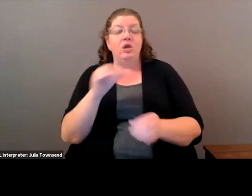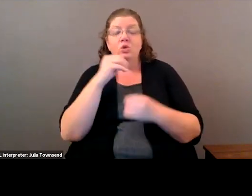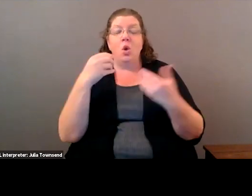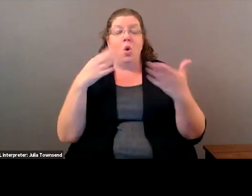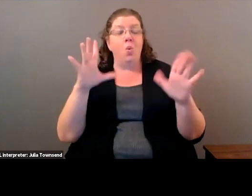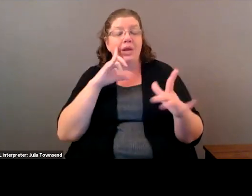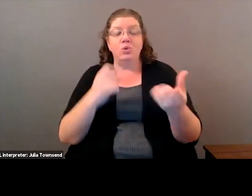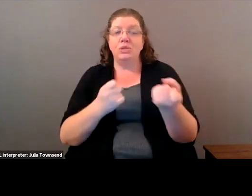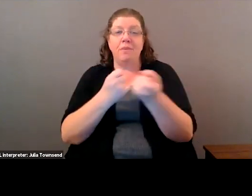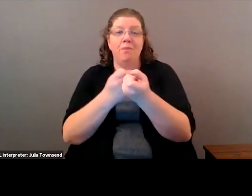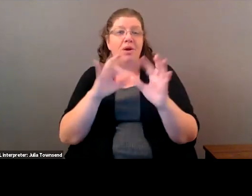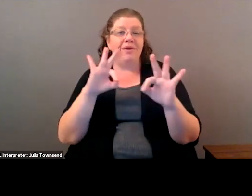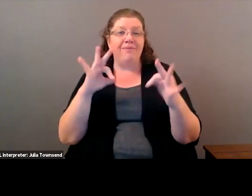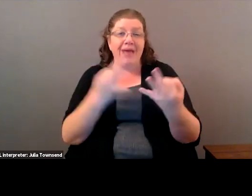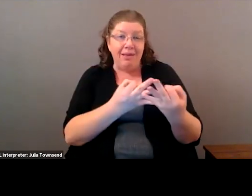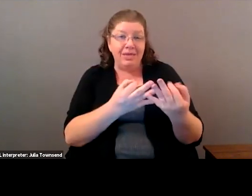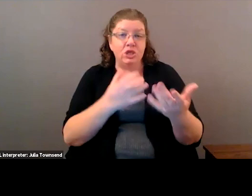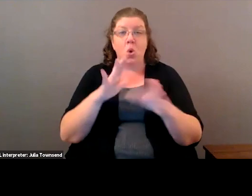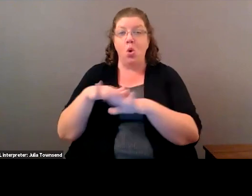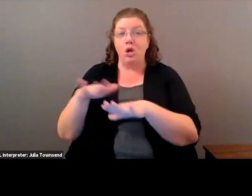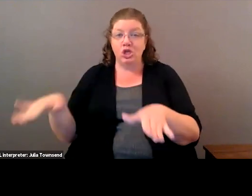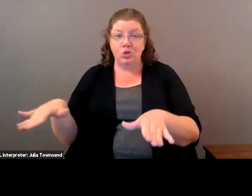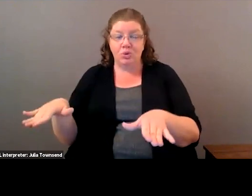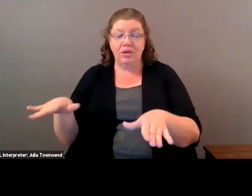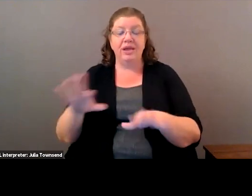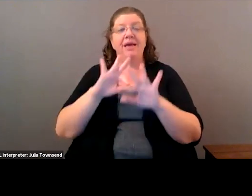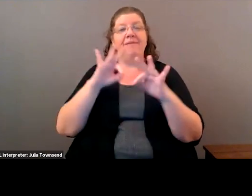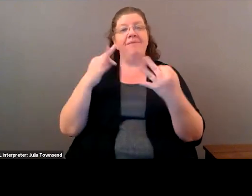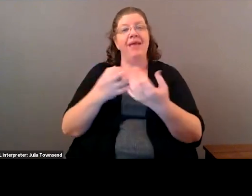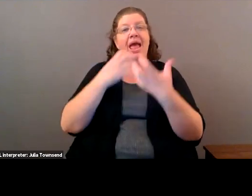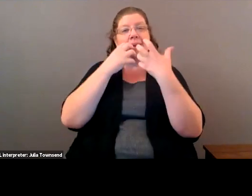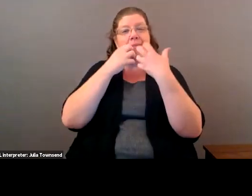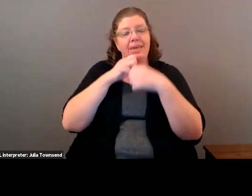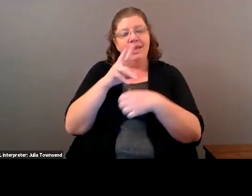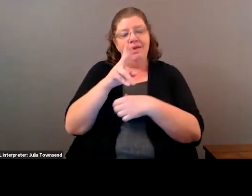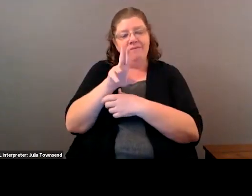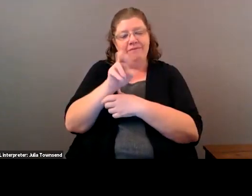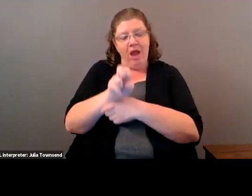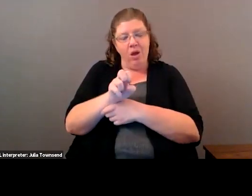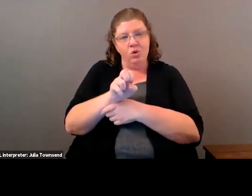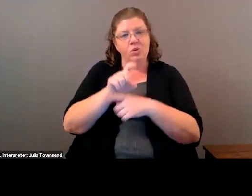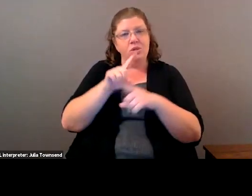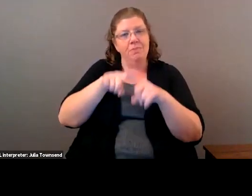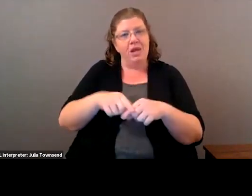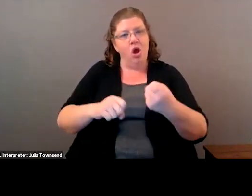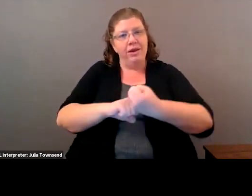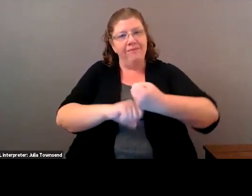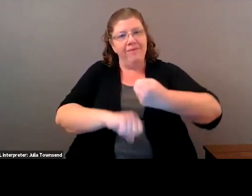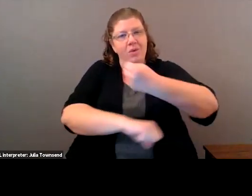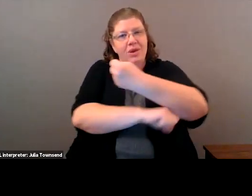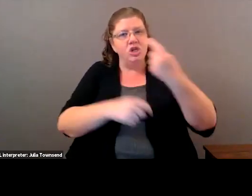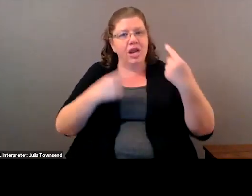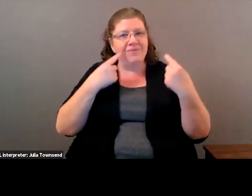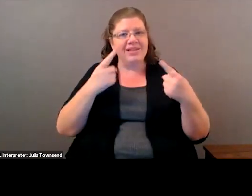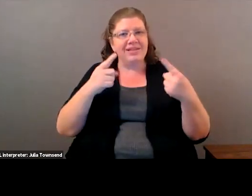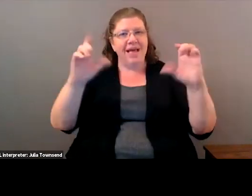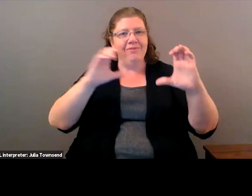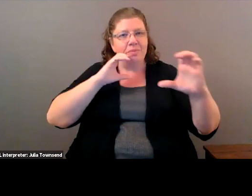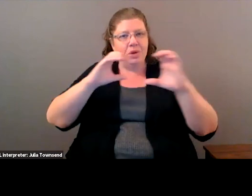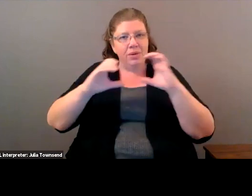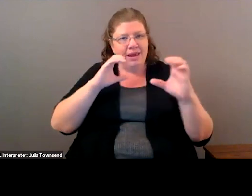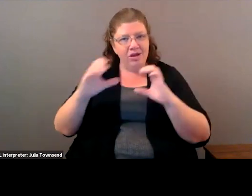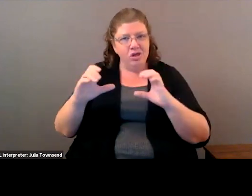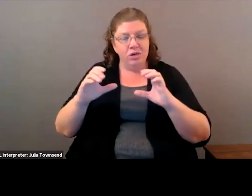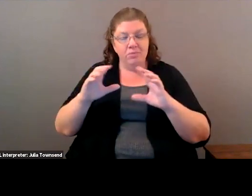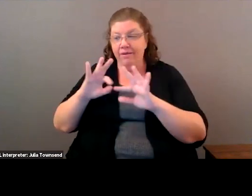support families or children. Family values are built upon a foundation of successful communication between